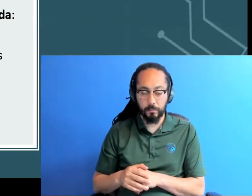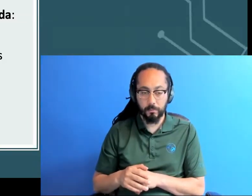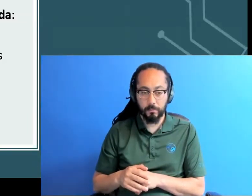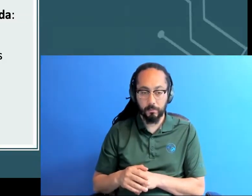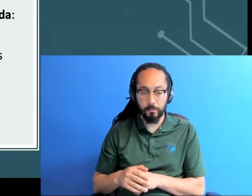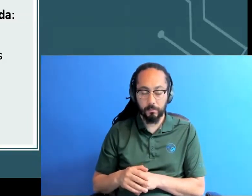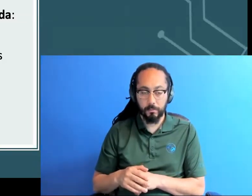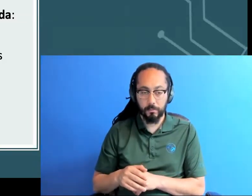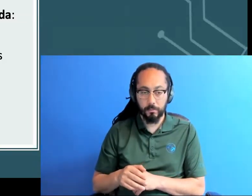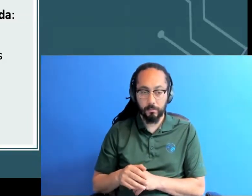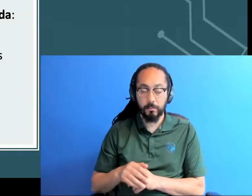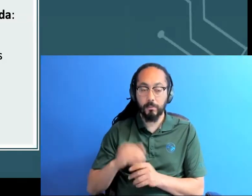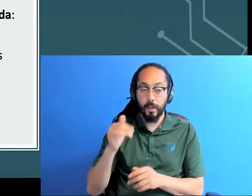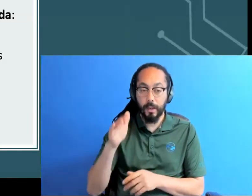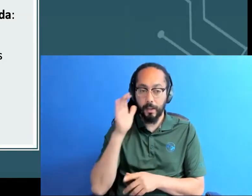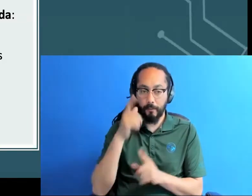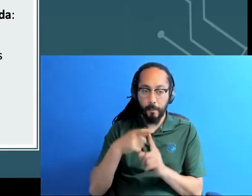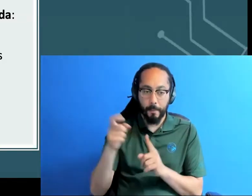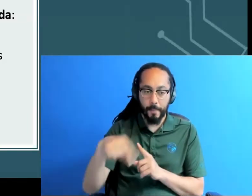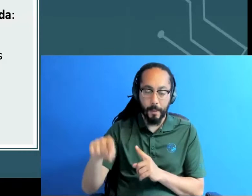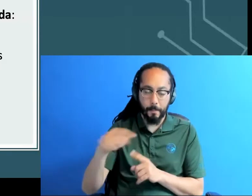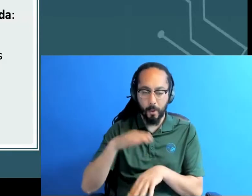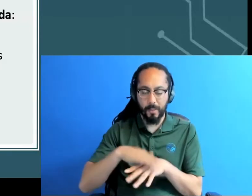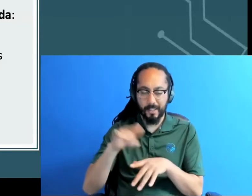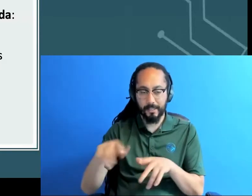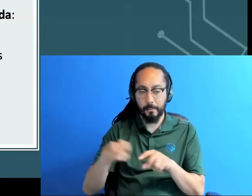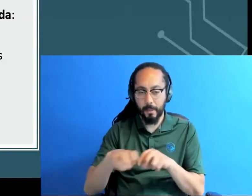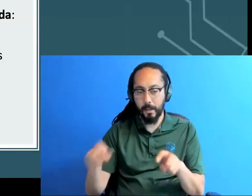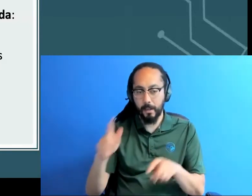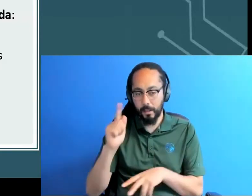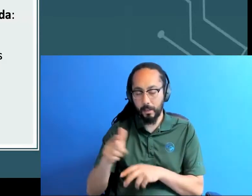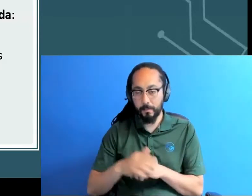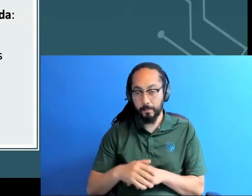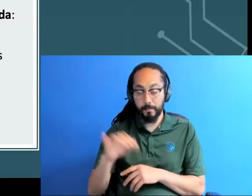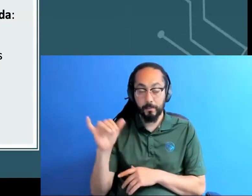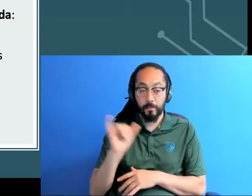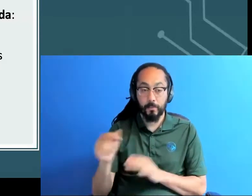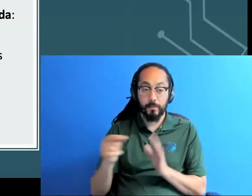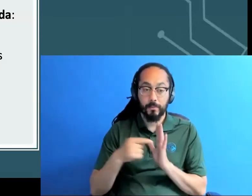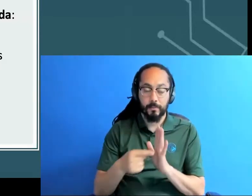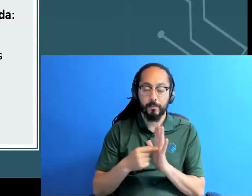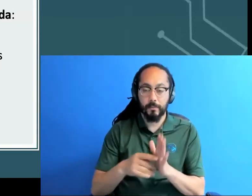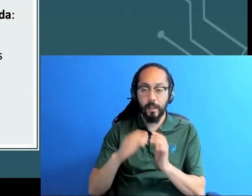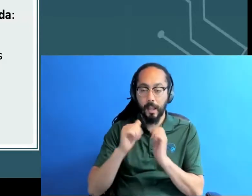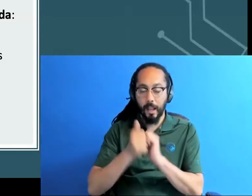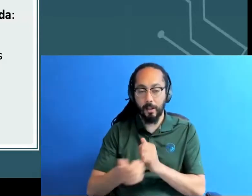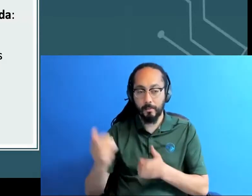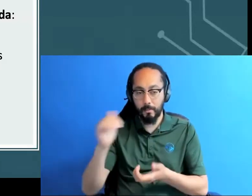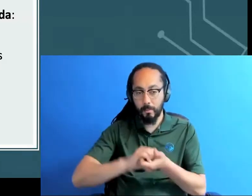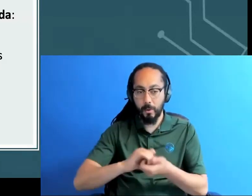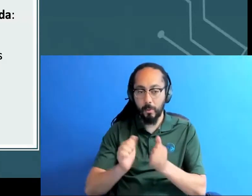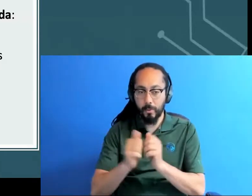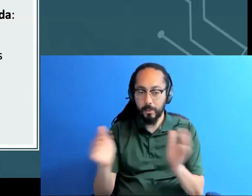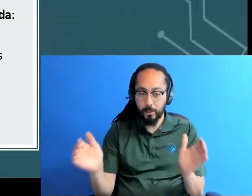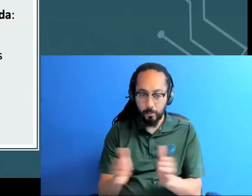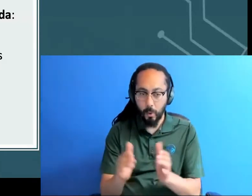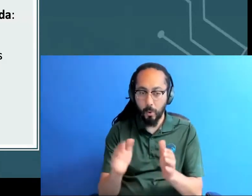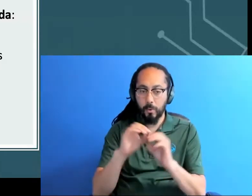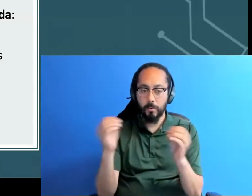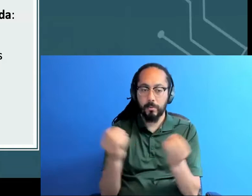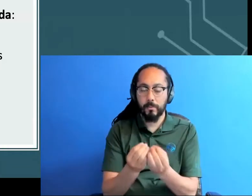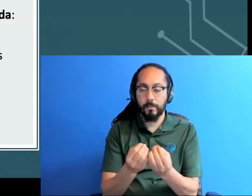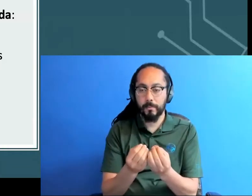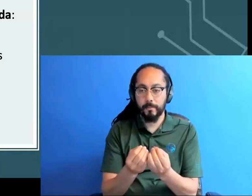they're on this panel later. And they gave examples of how they're partnering with smaller organizations